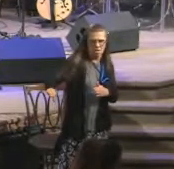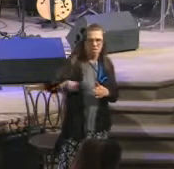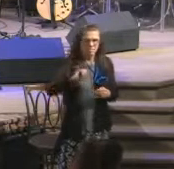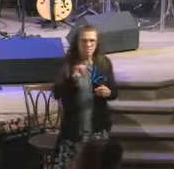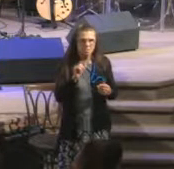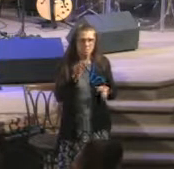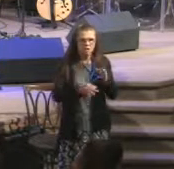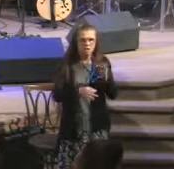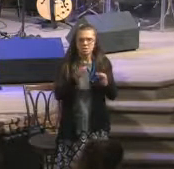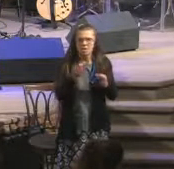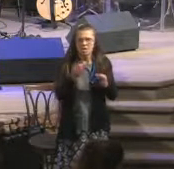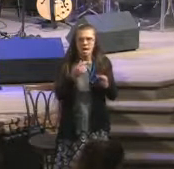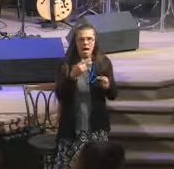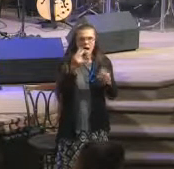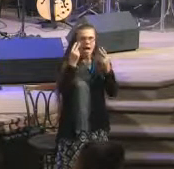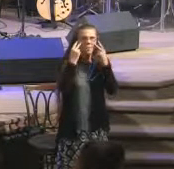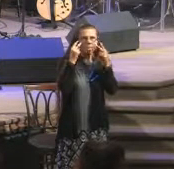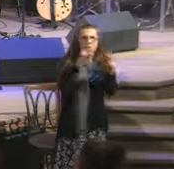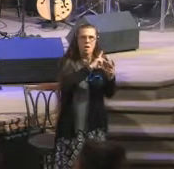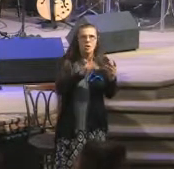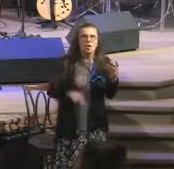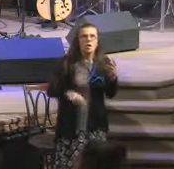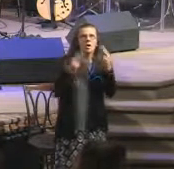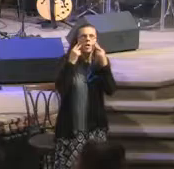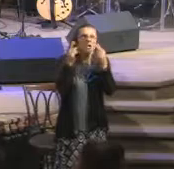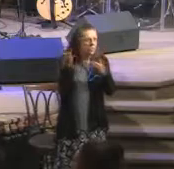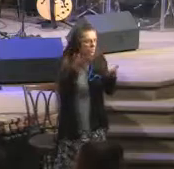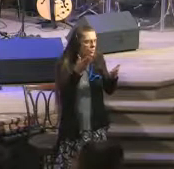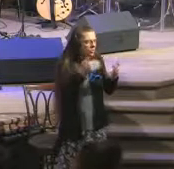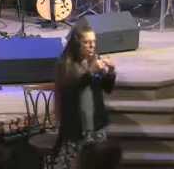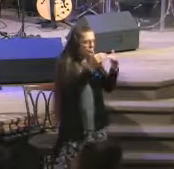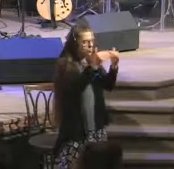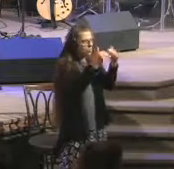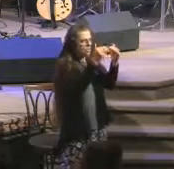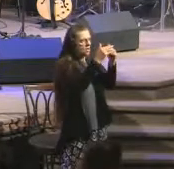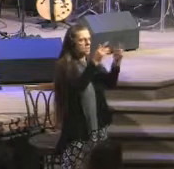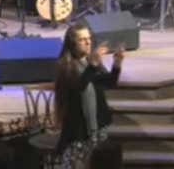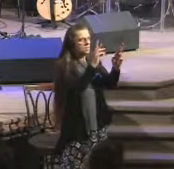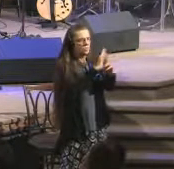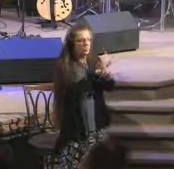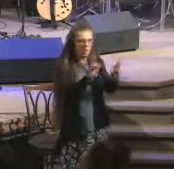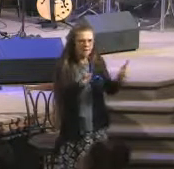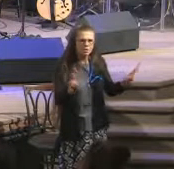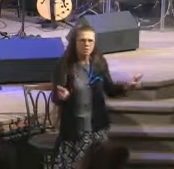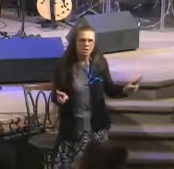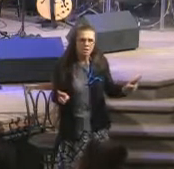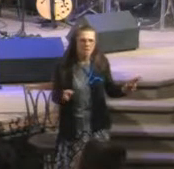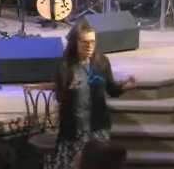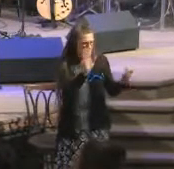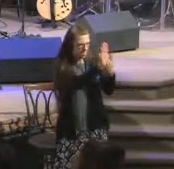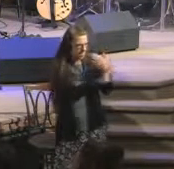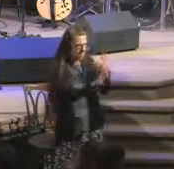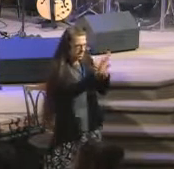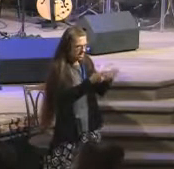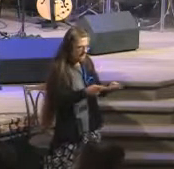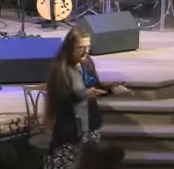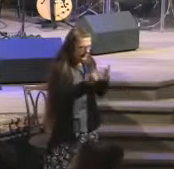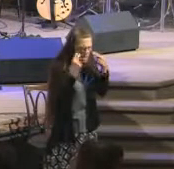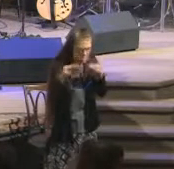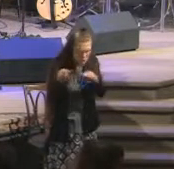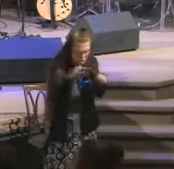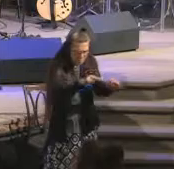justice. I, the Lord, looked for someone who might rebuild the walls of righteousness that guards the land. I searched for